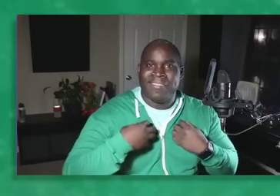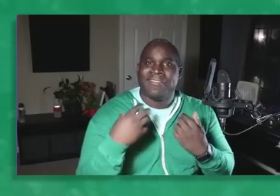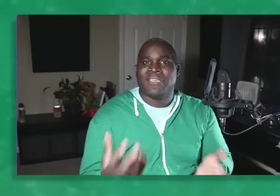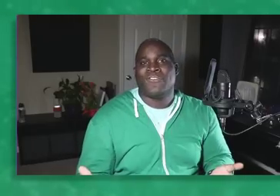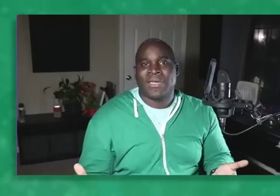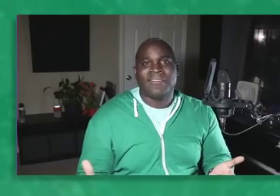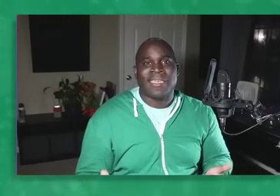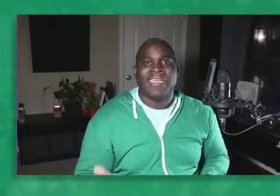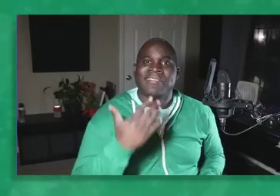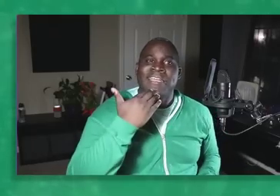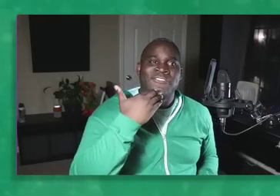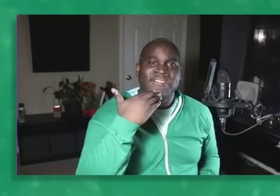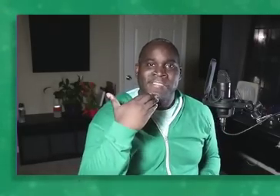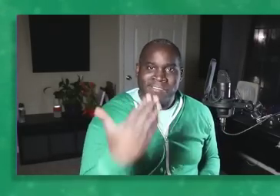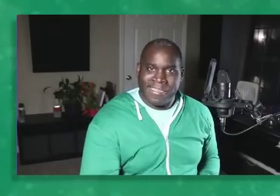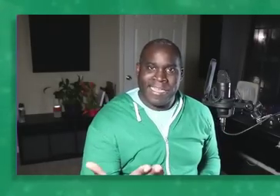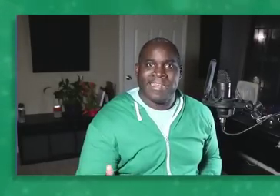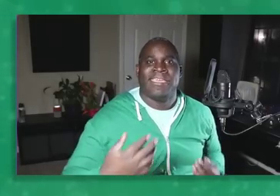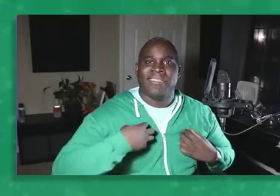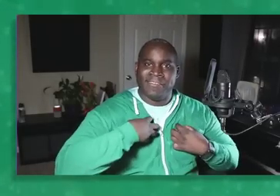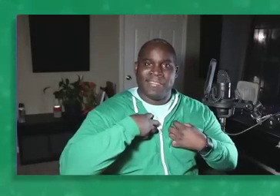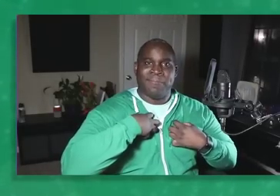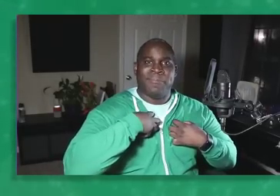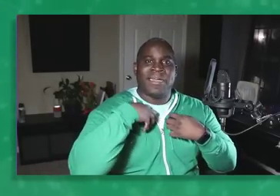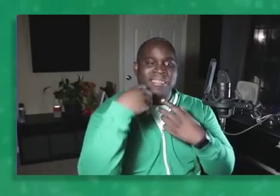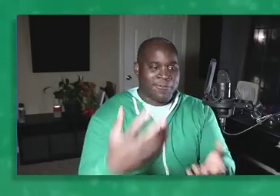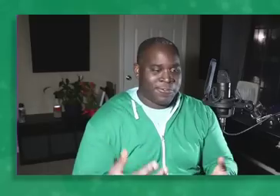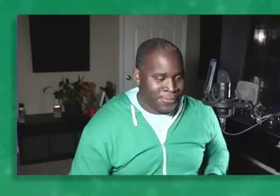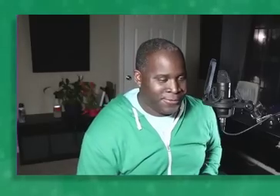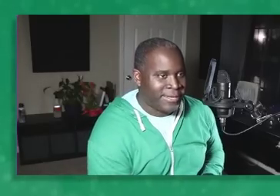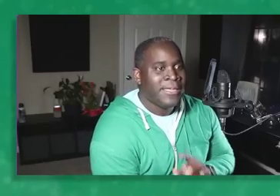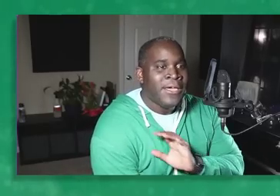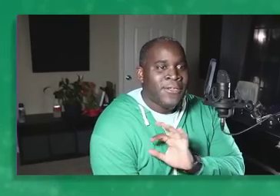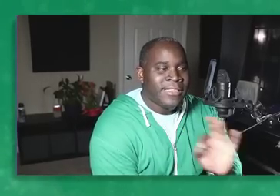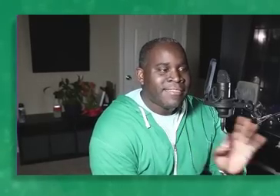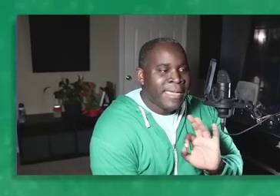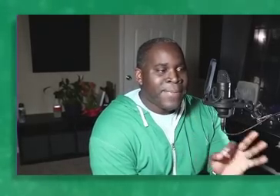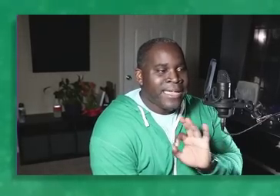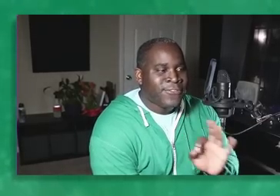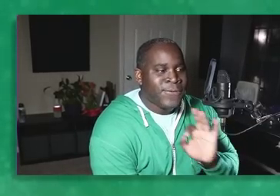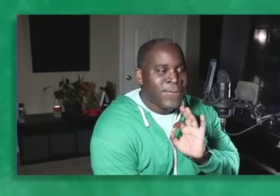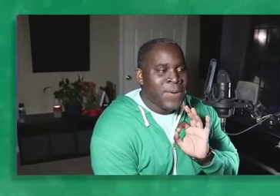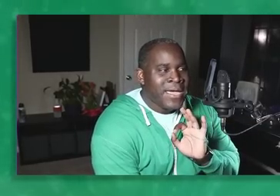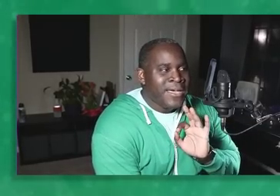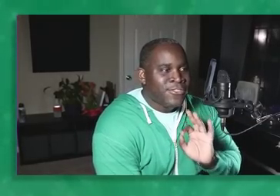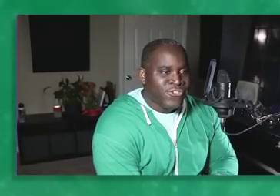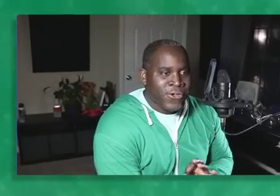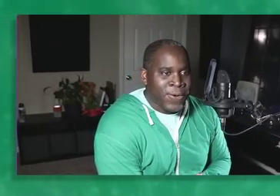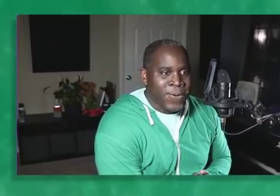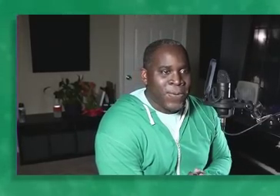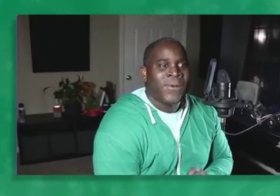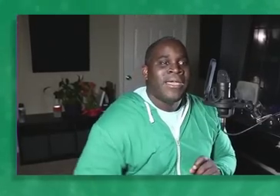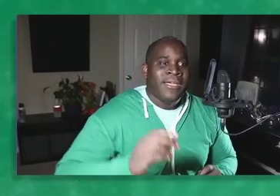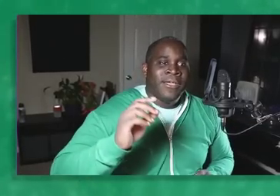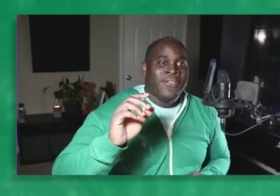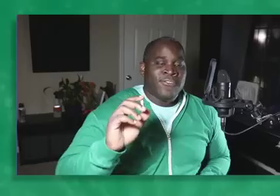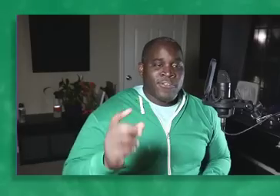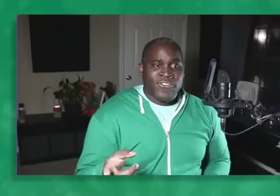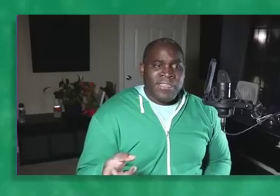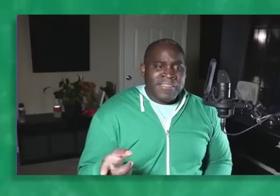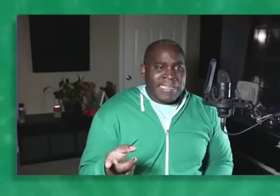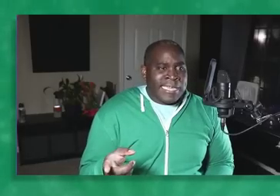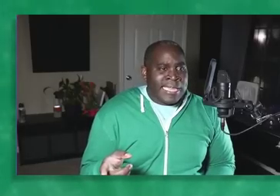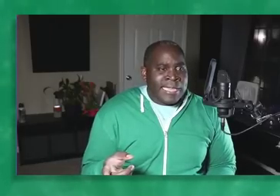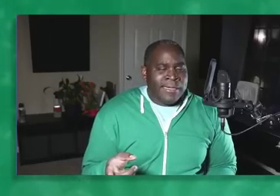in the thing that you're trying to say. It's not just the sign. It is the body language that throws in. Let's get back to the show.